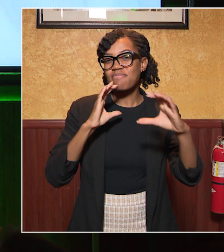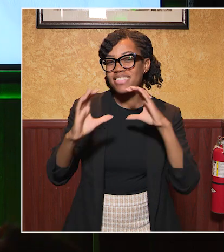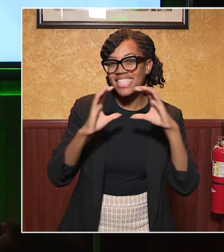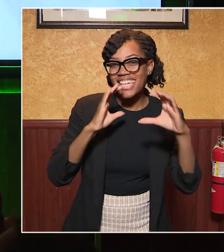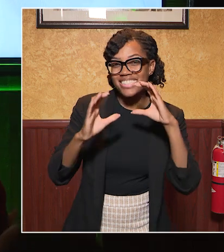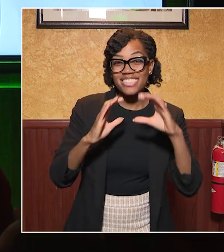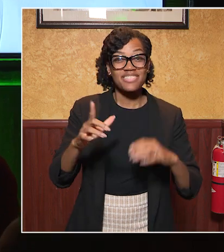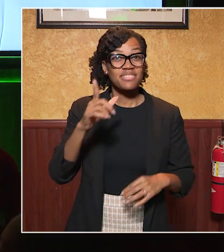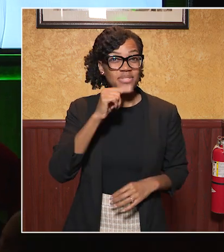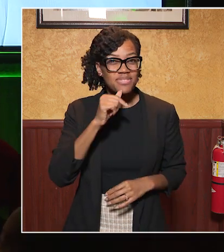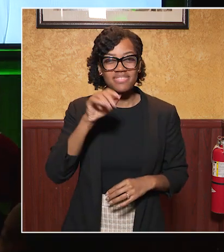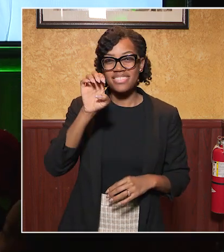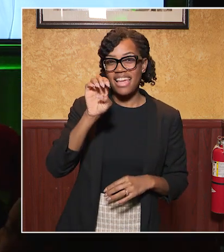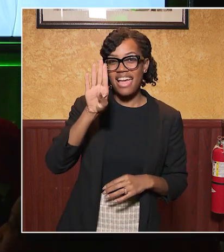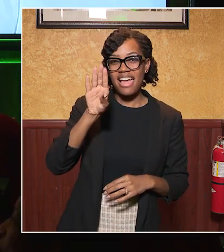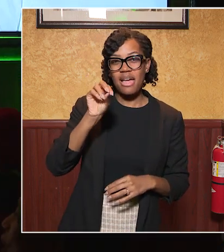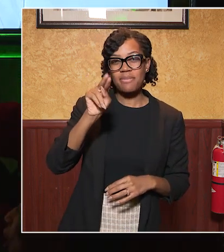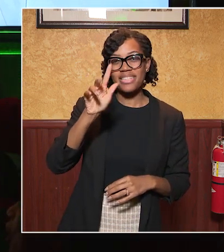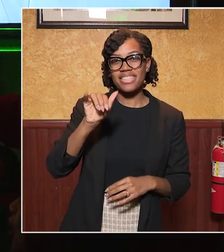Walton.